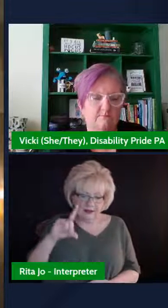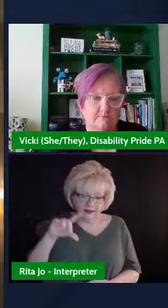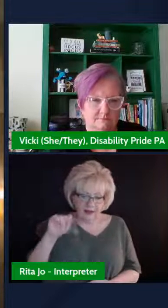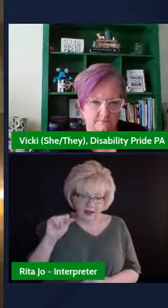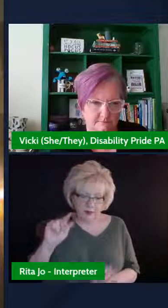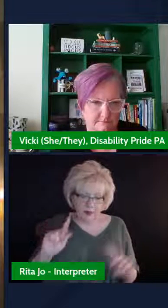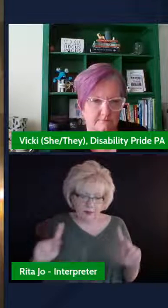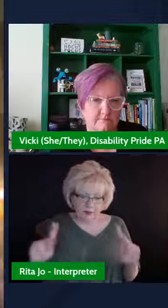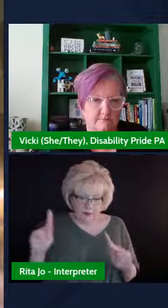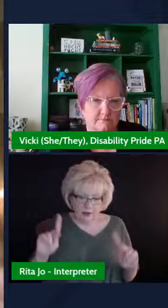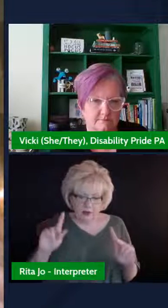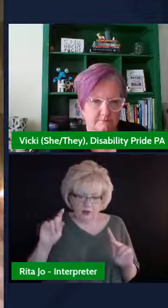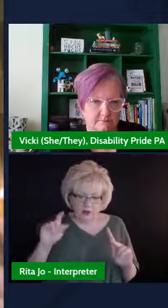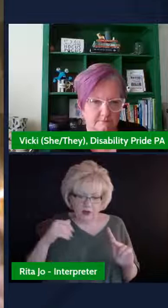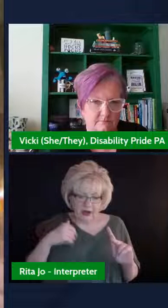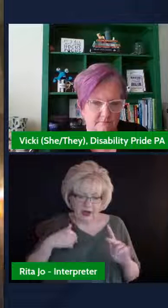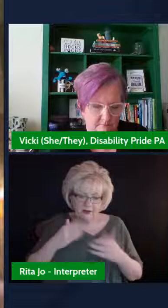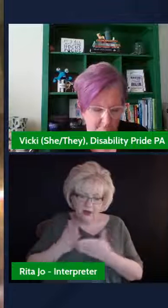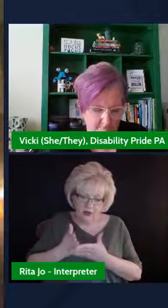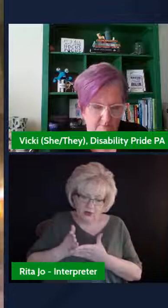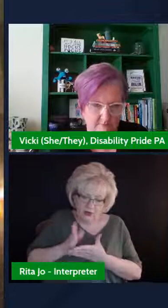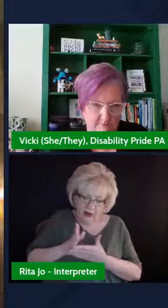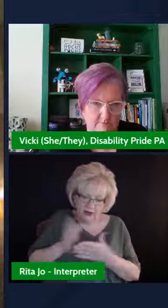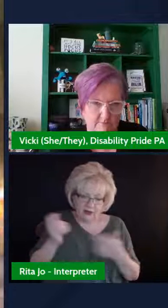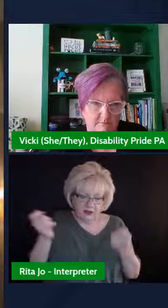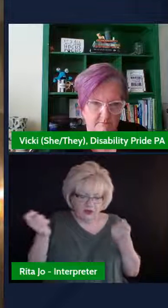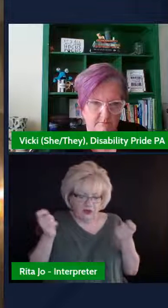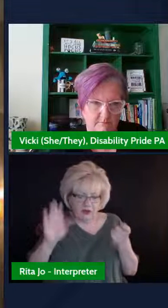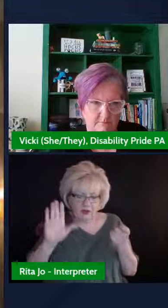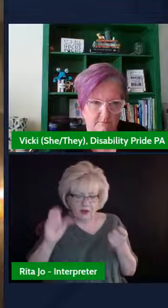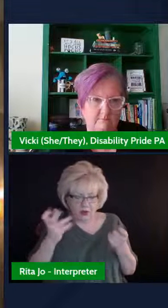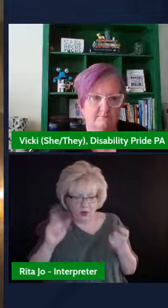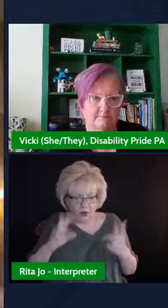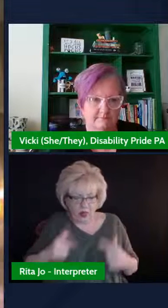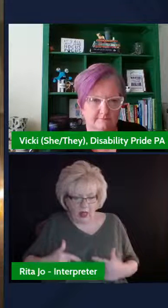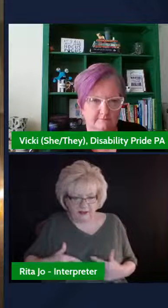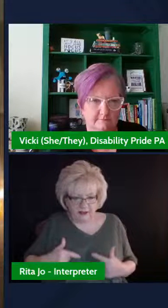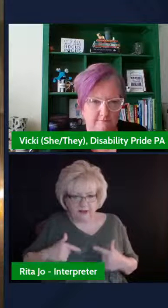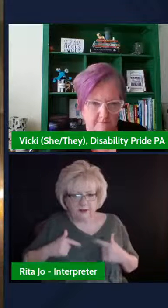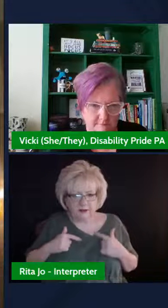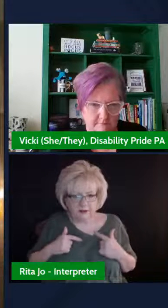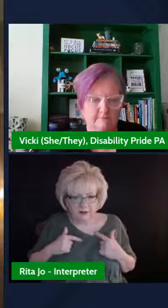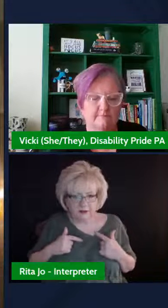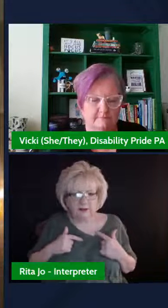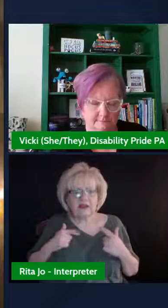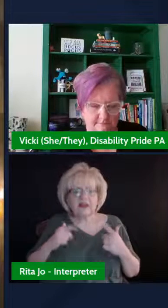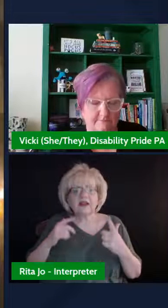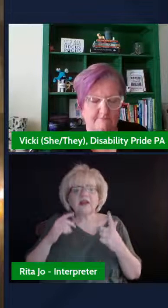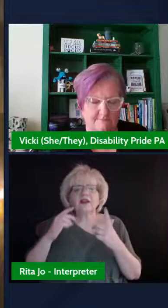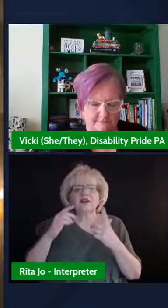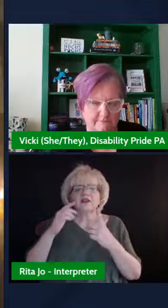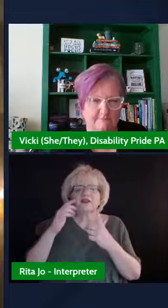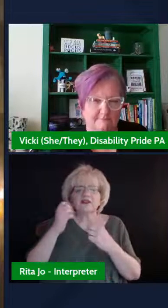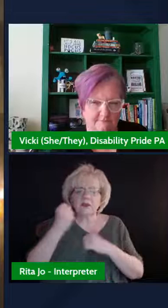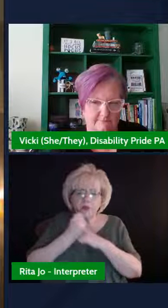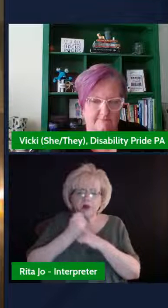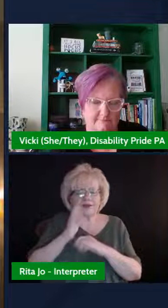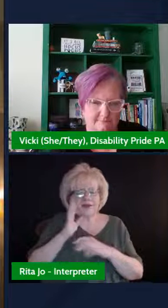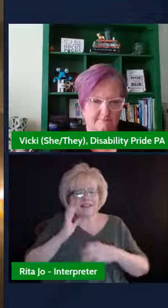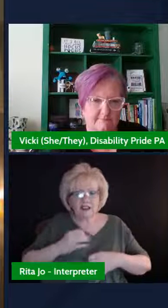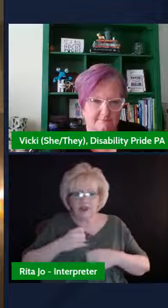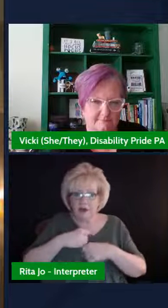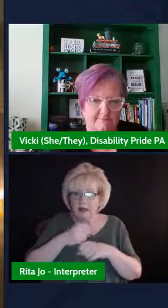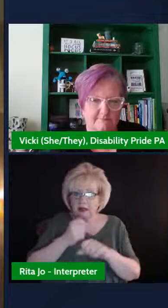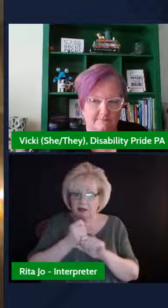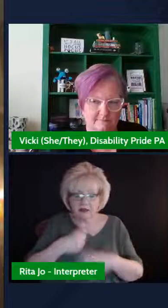lives. And there are much less restrictive tools like supported decision making that could help